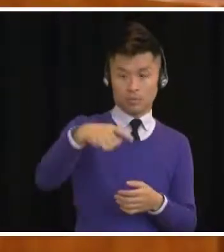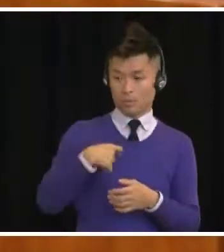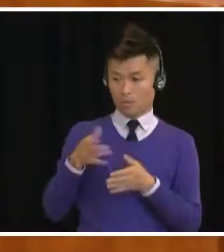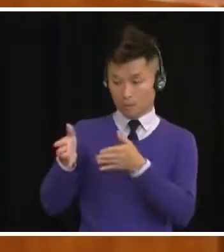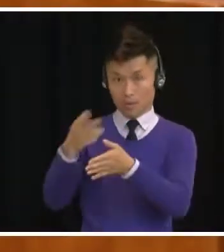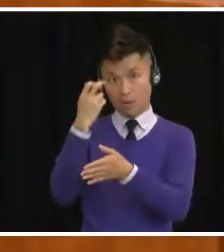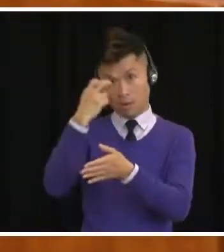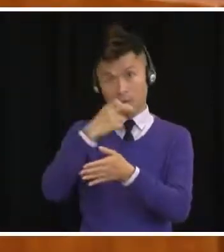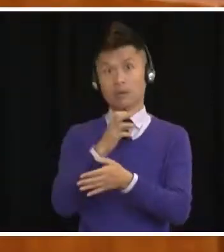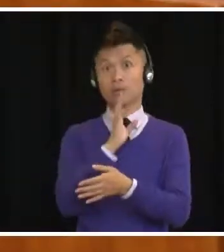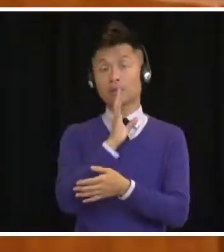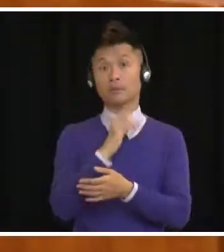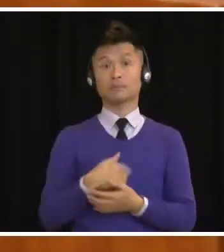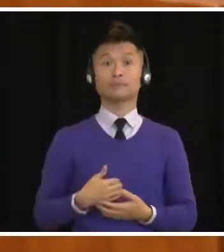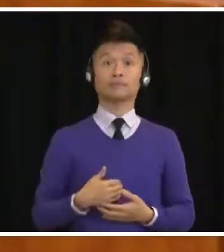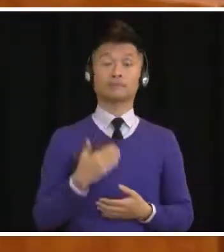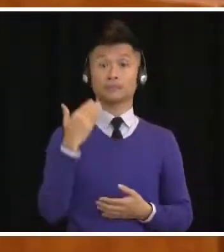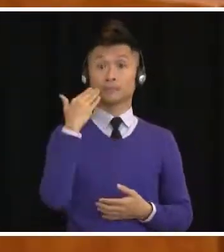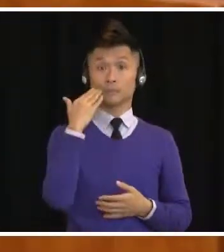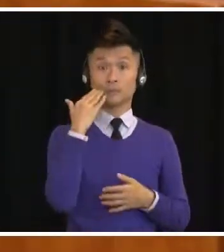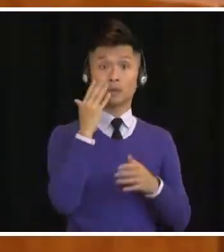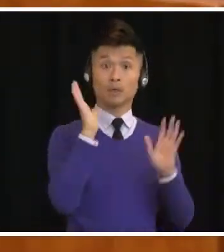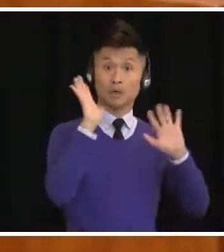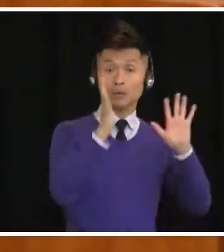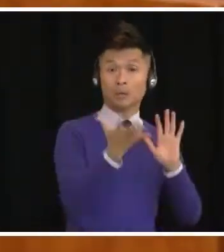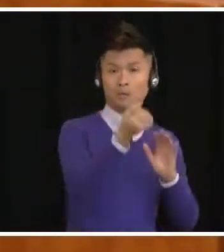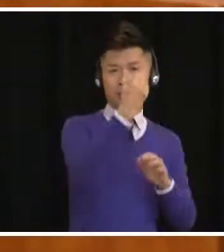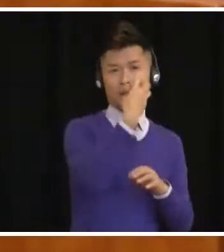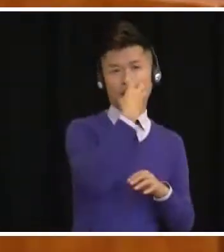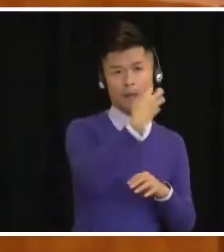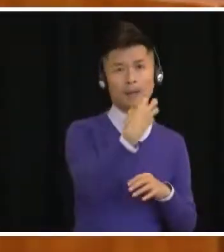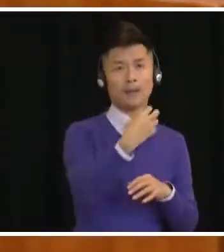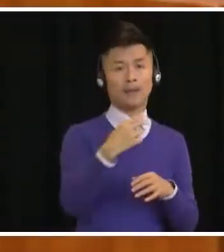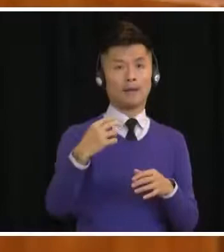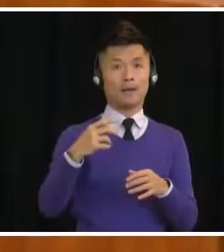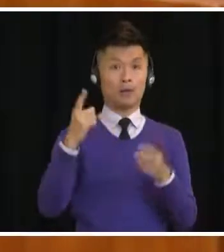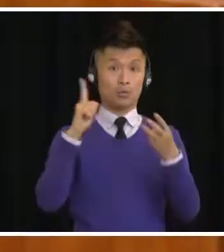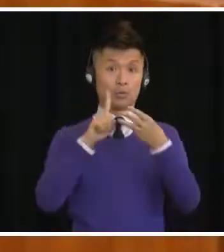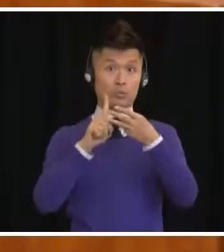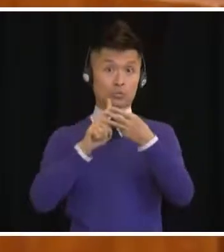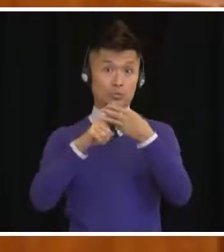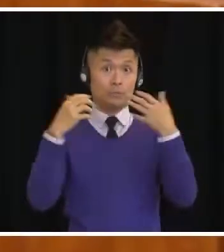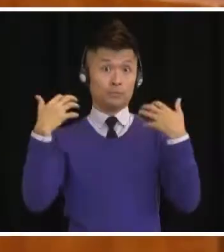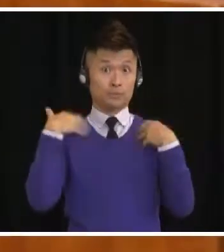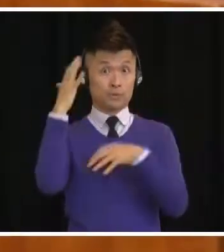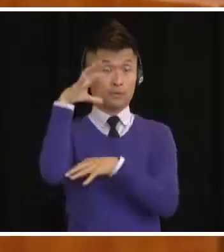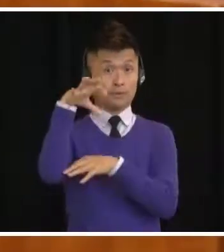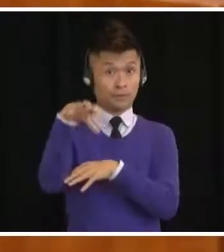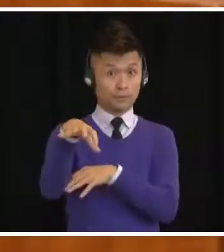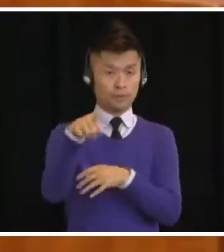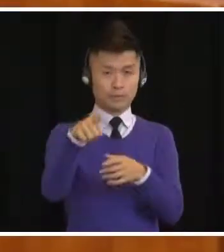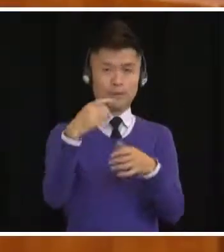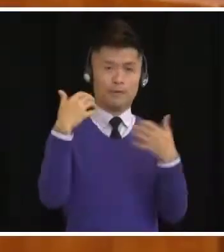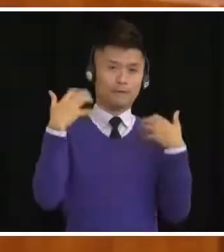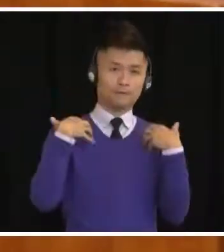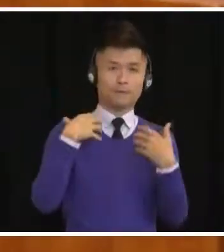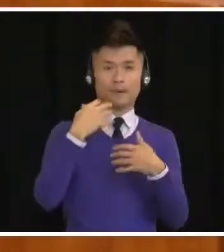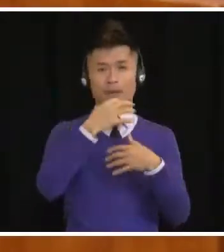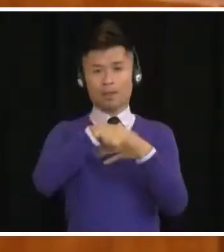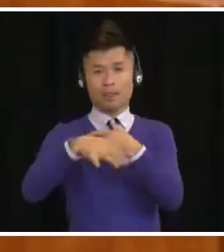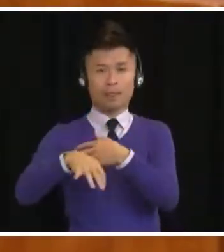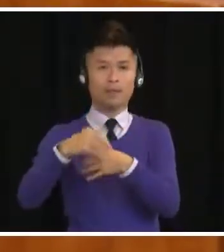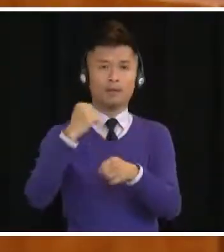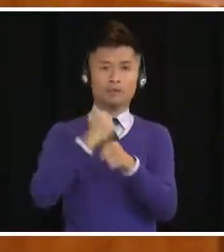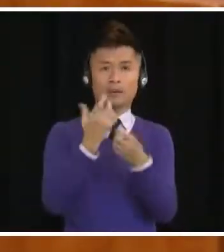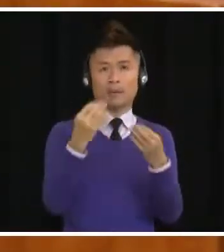step in. So if a child's human right is violated,